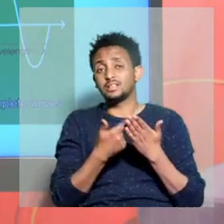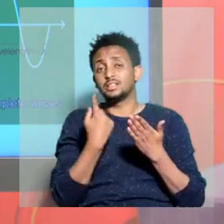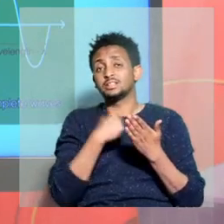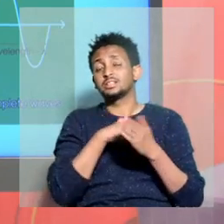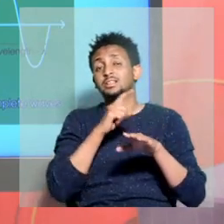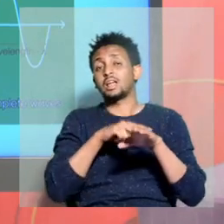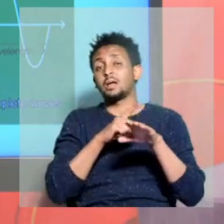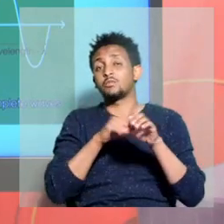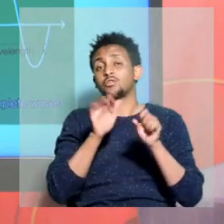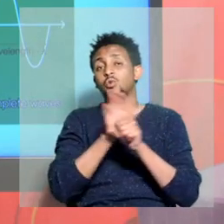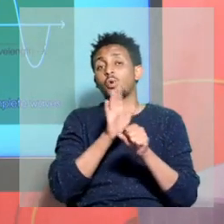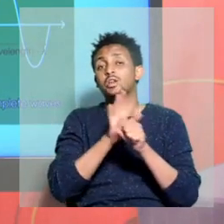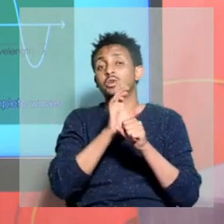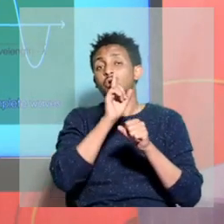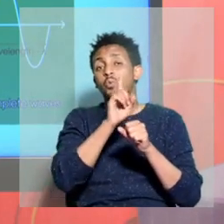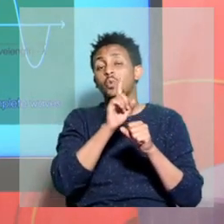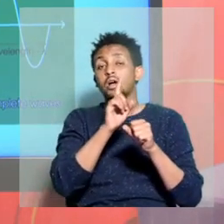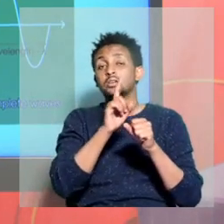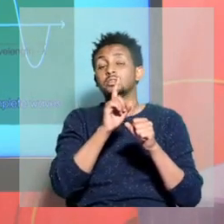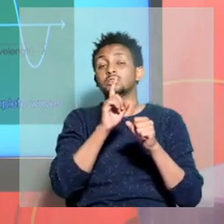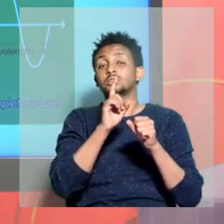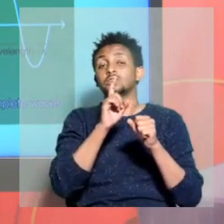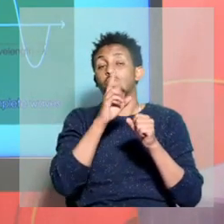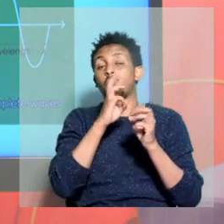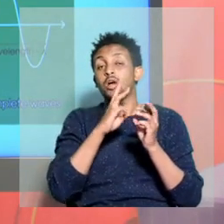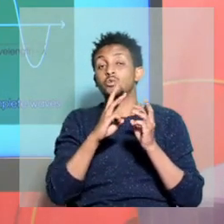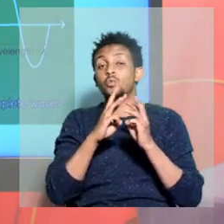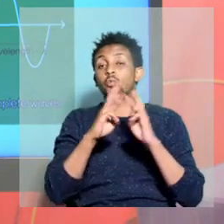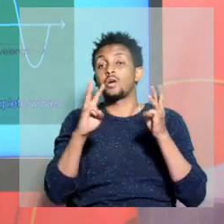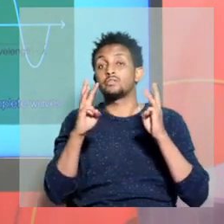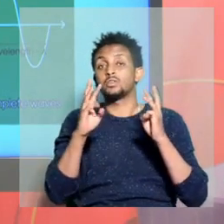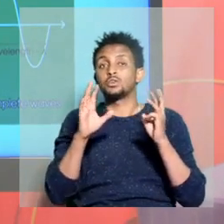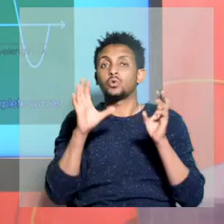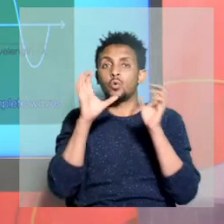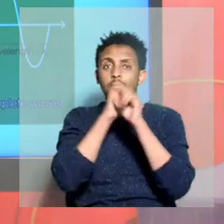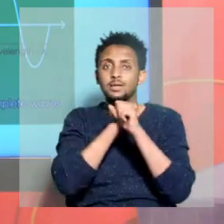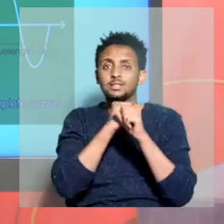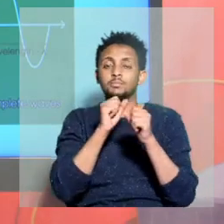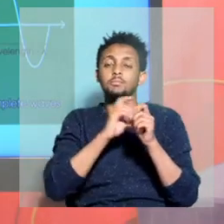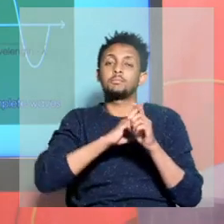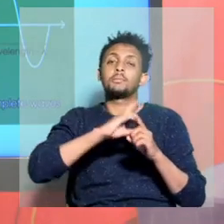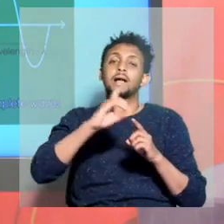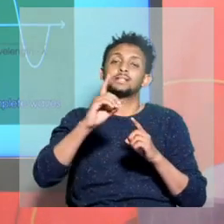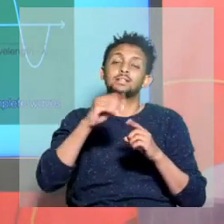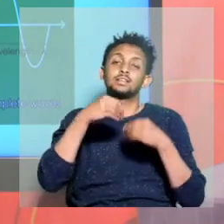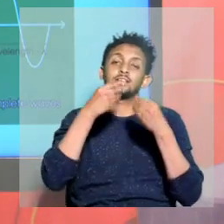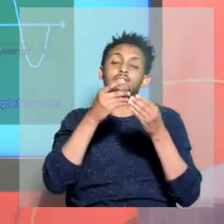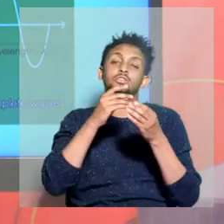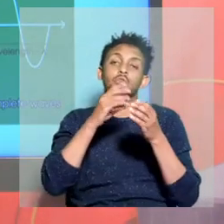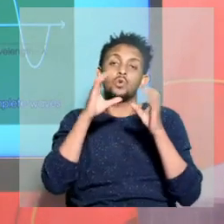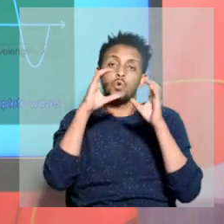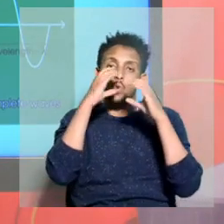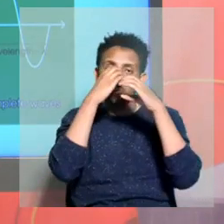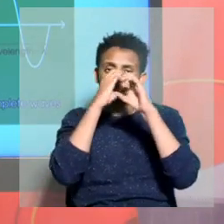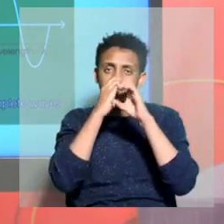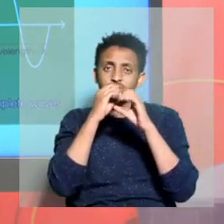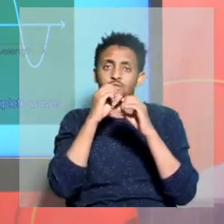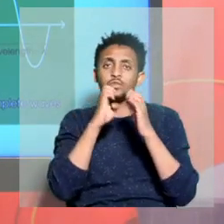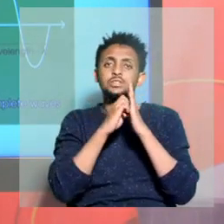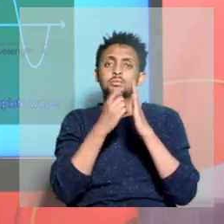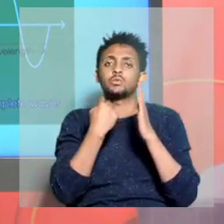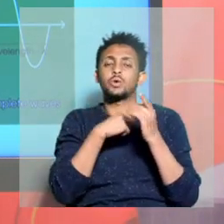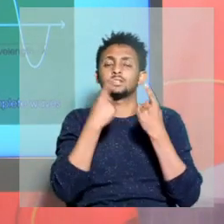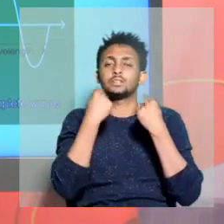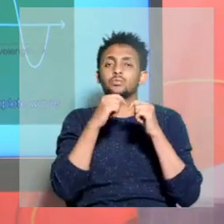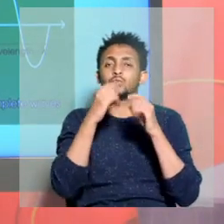is the time required for one wave to be completely passing a given point of observation. For example,